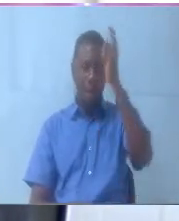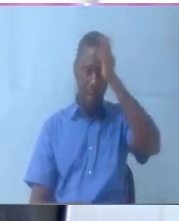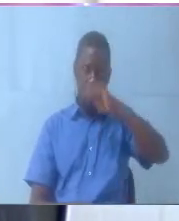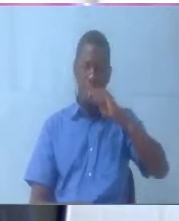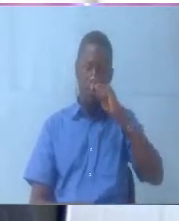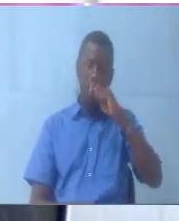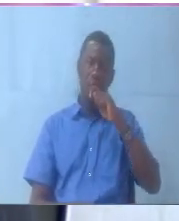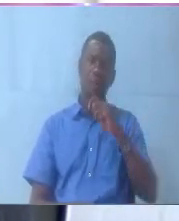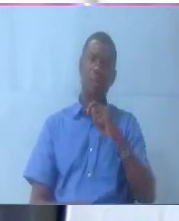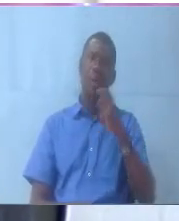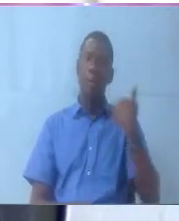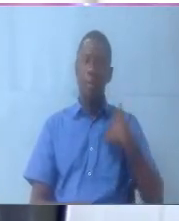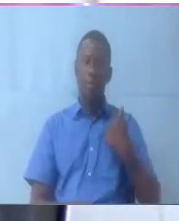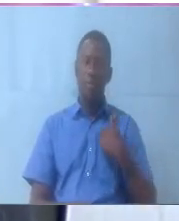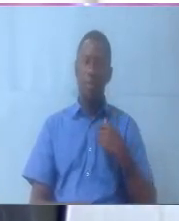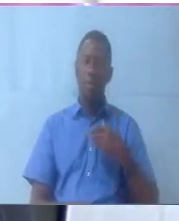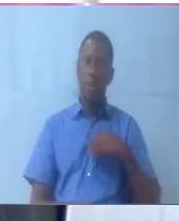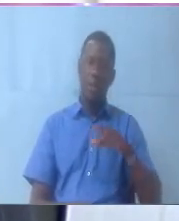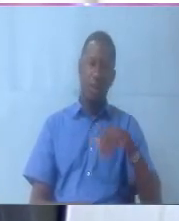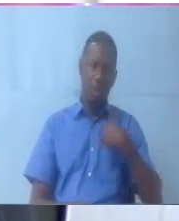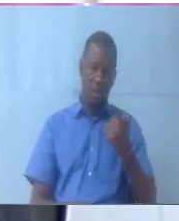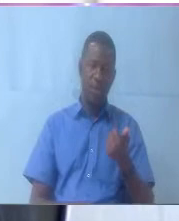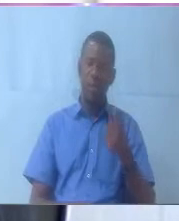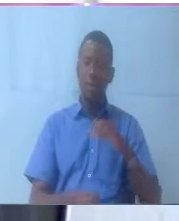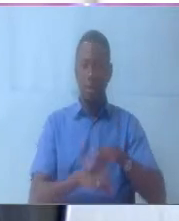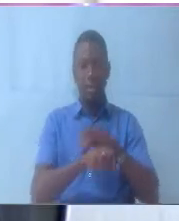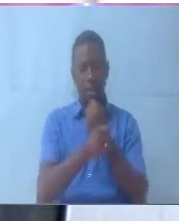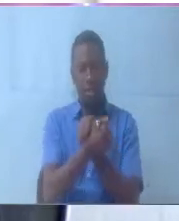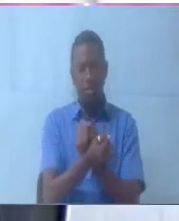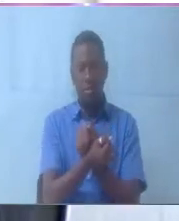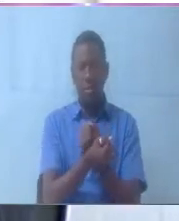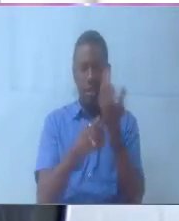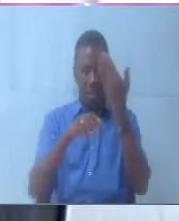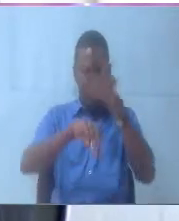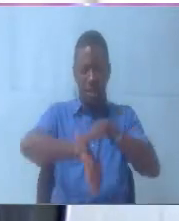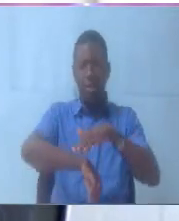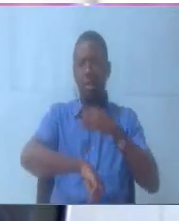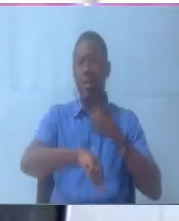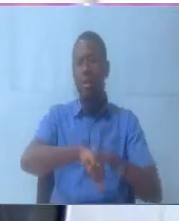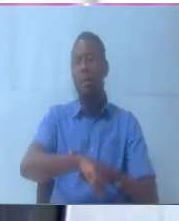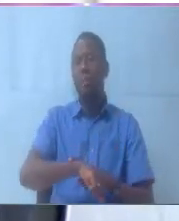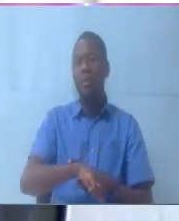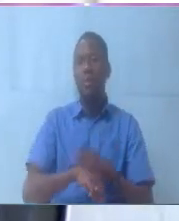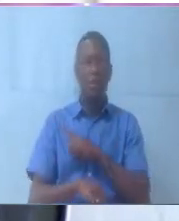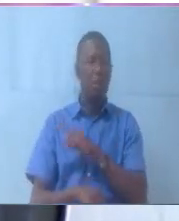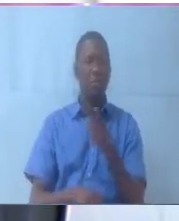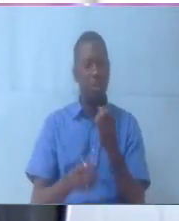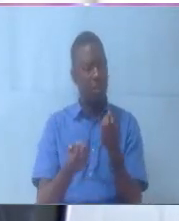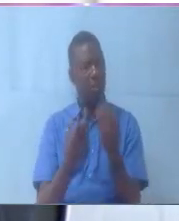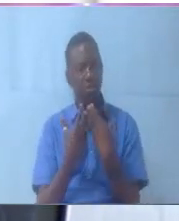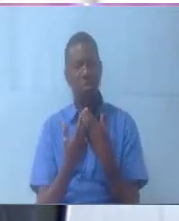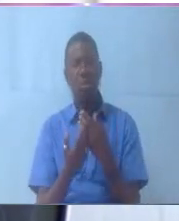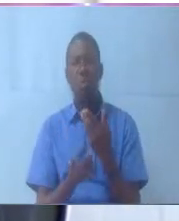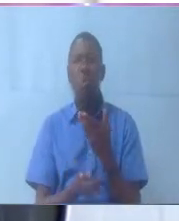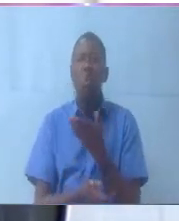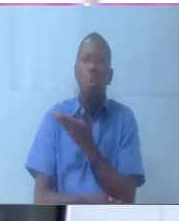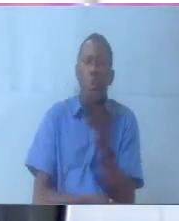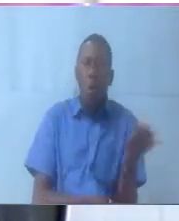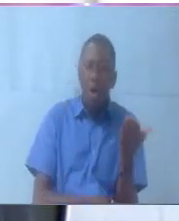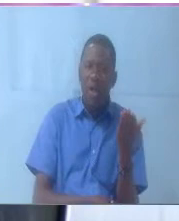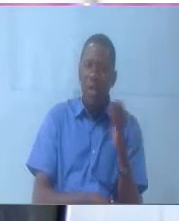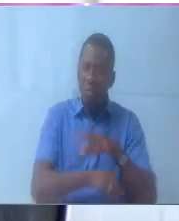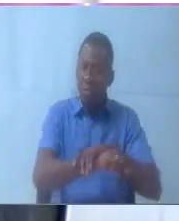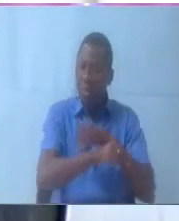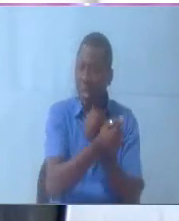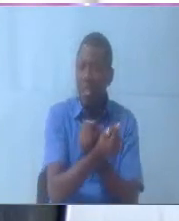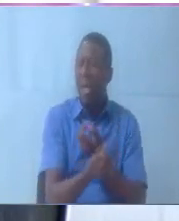police sabanyong and arrested me at night. ye muta suto bala And they didn't tell me why I was arrested. ma fonye